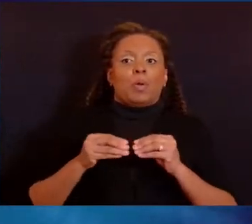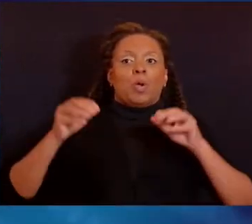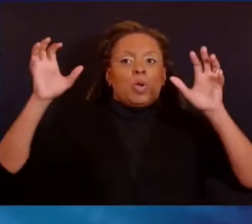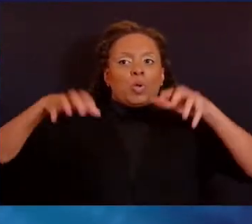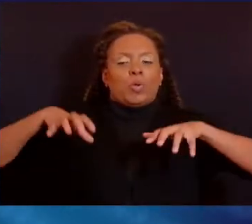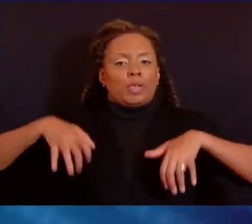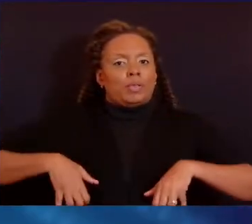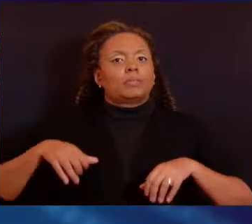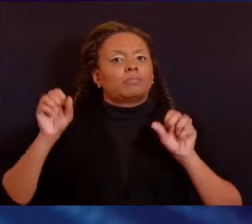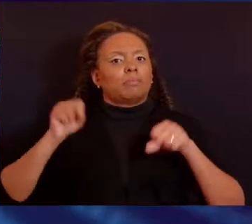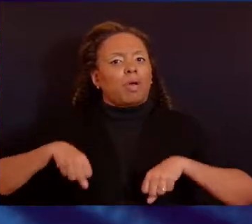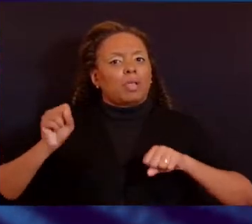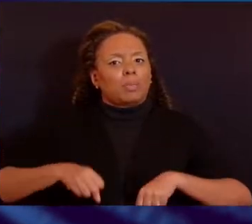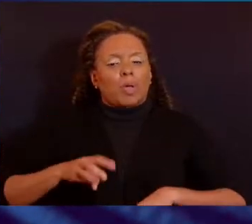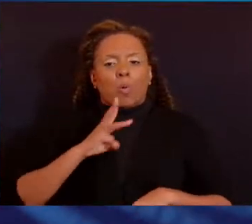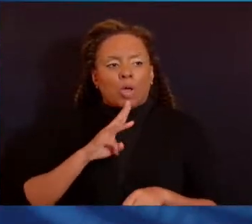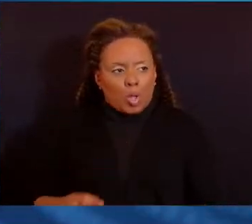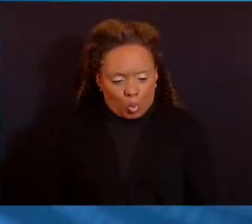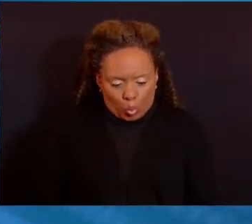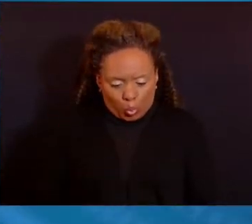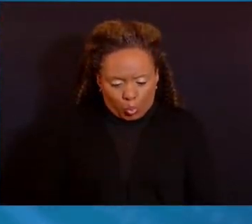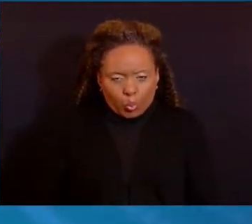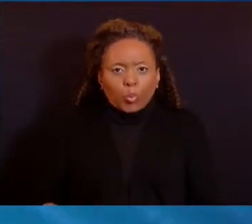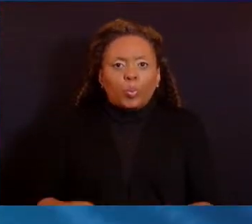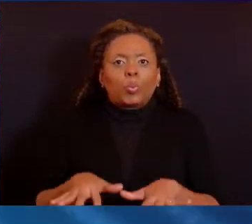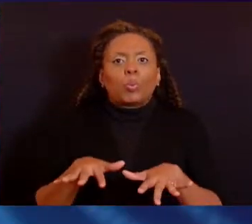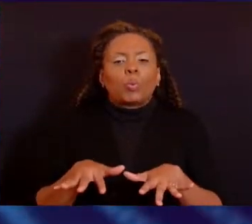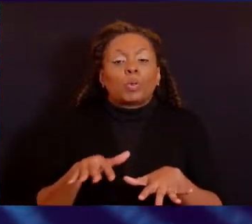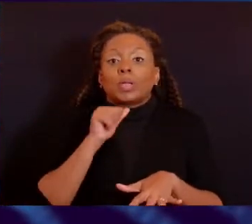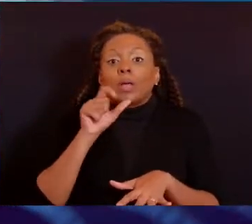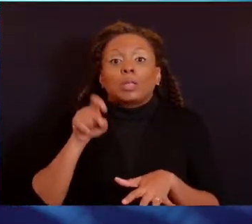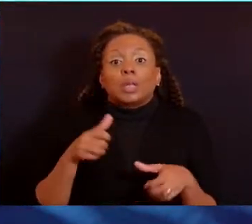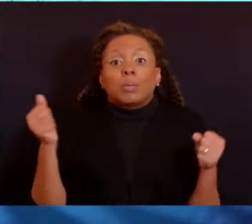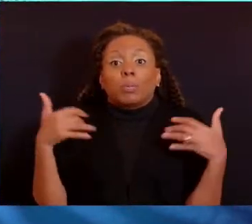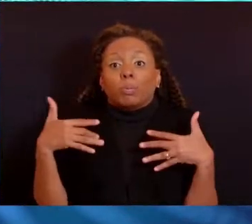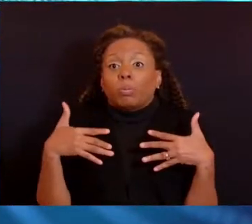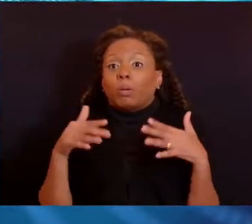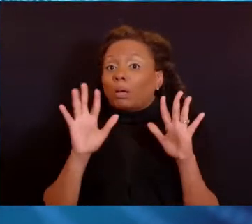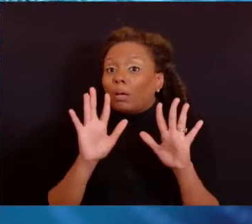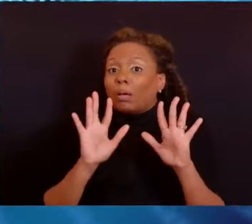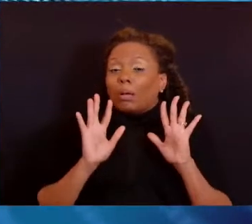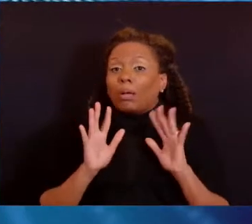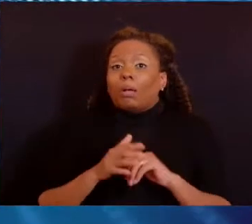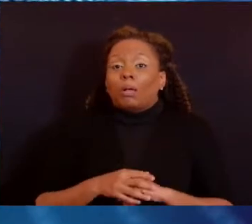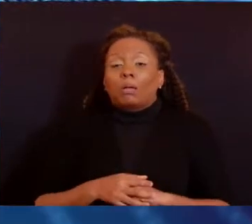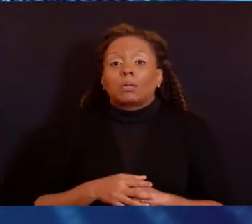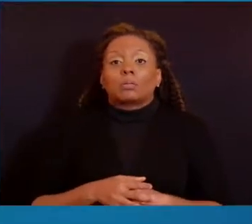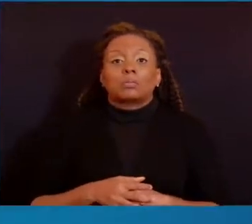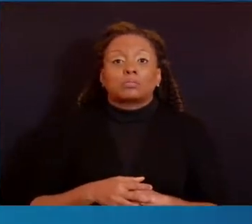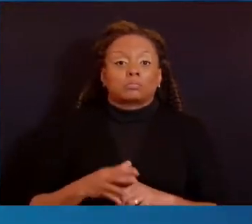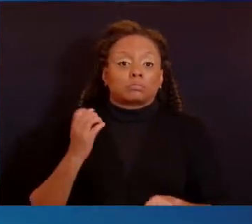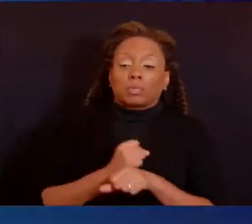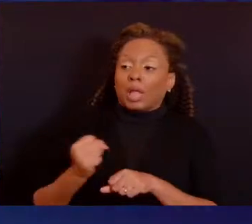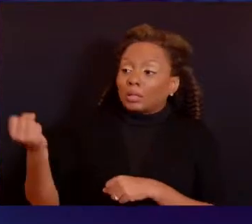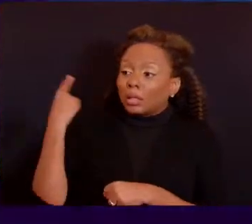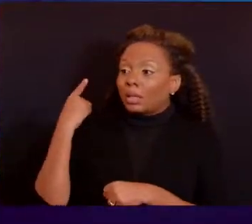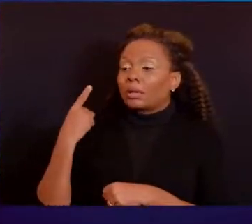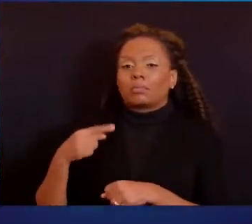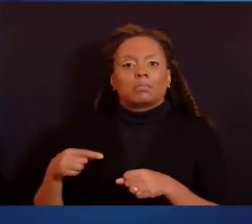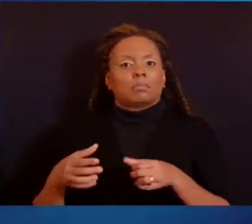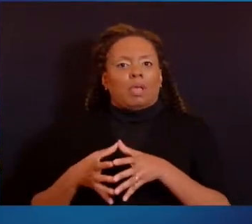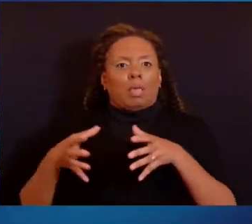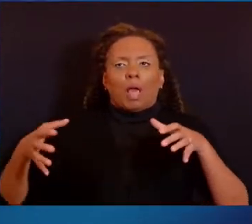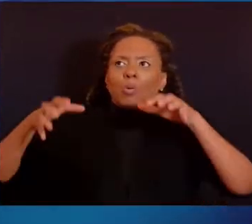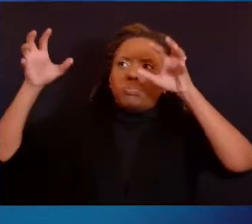a lot of locations. So there's no need to panic. We've been through this like last year with all those excessive